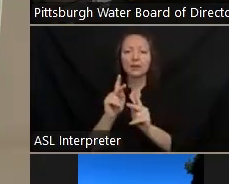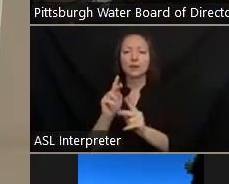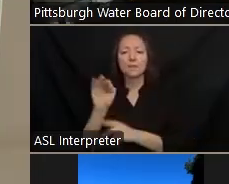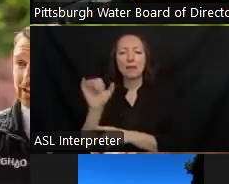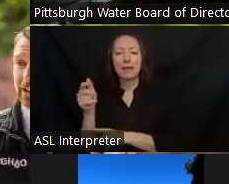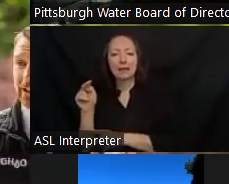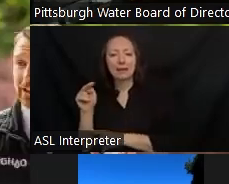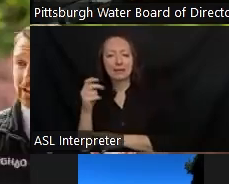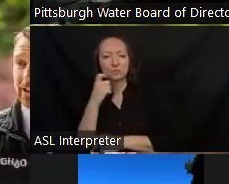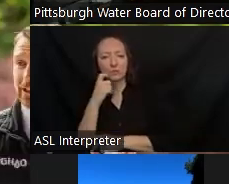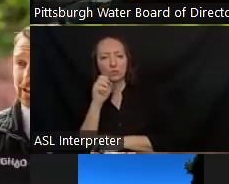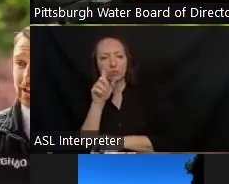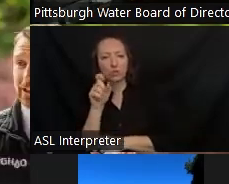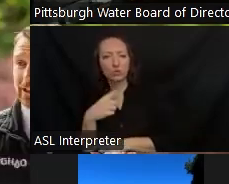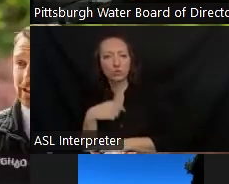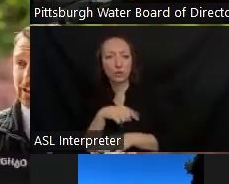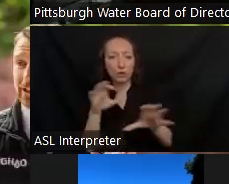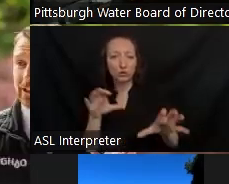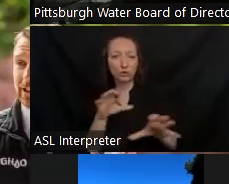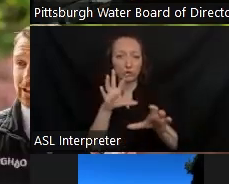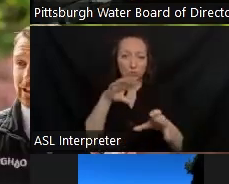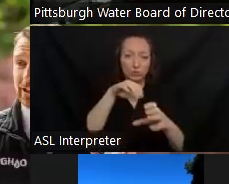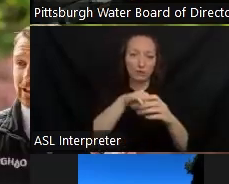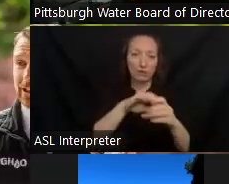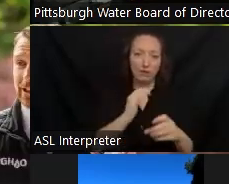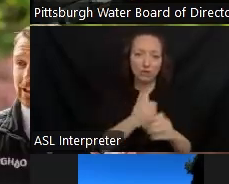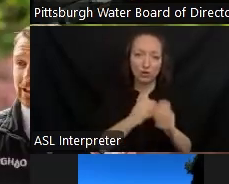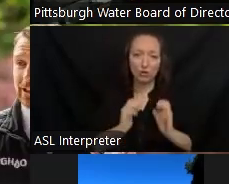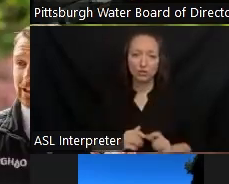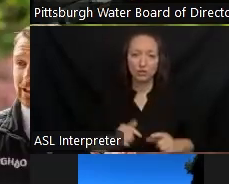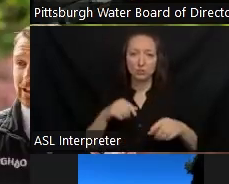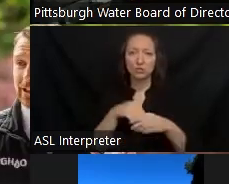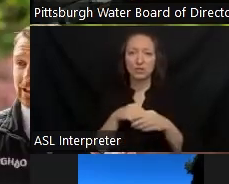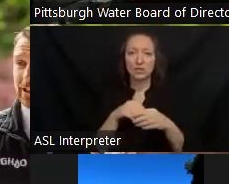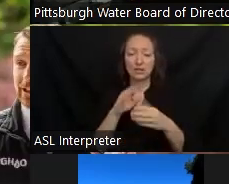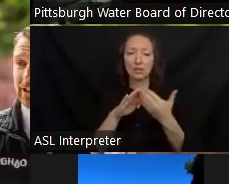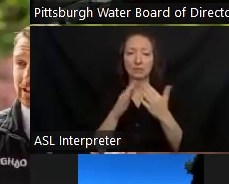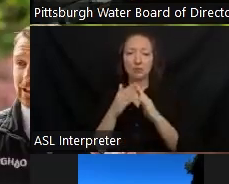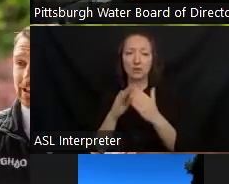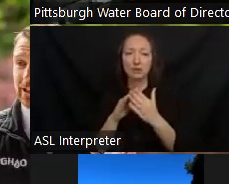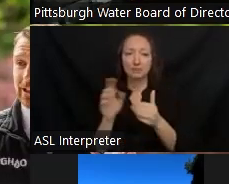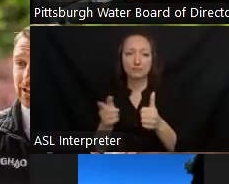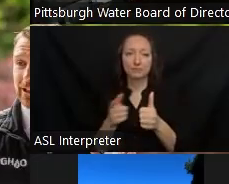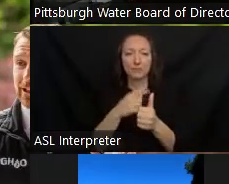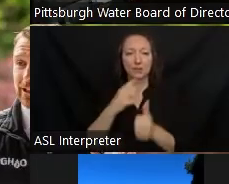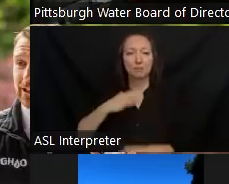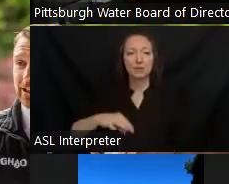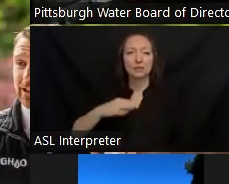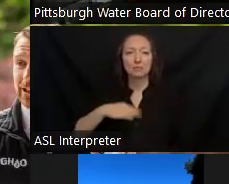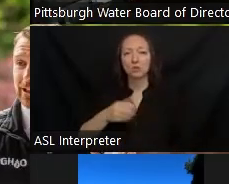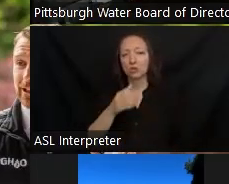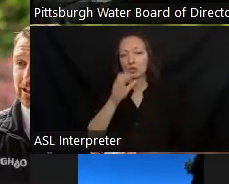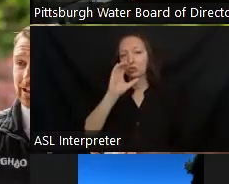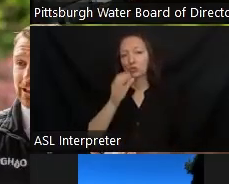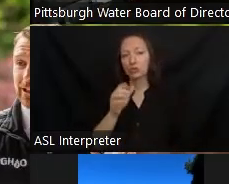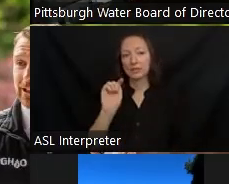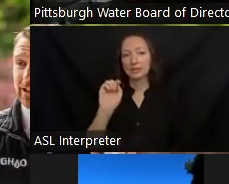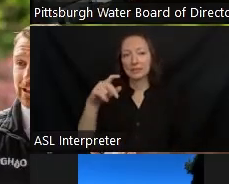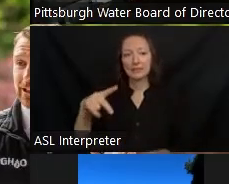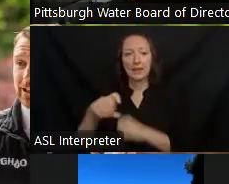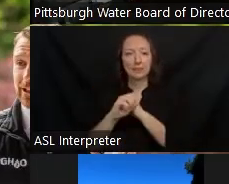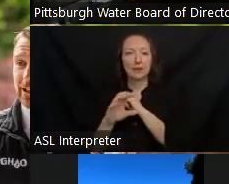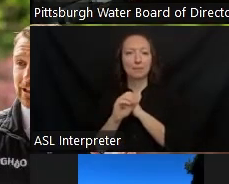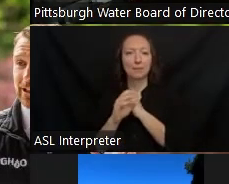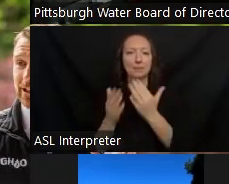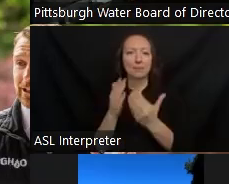doing to engage our customers in our community. We'll start with the Pittsburgh Drinks Tap campaign. You may recognize some of